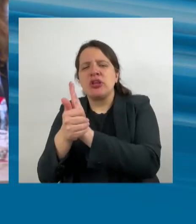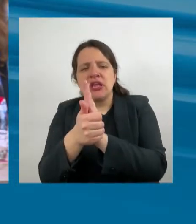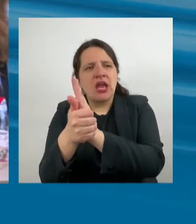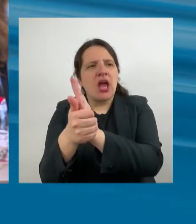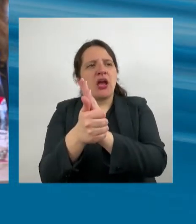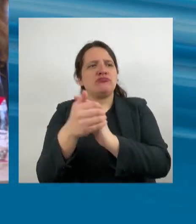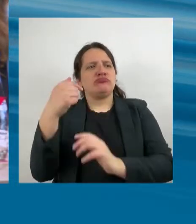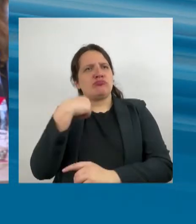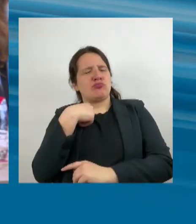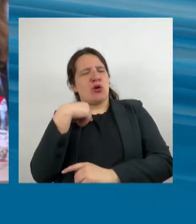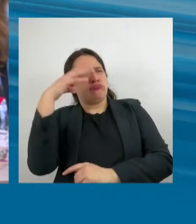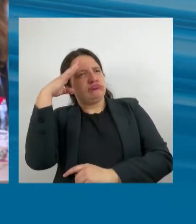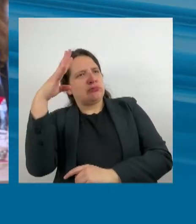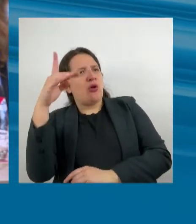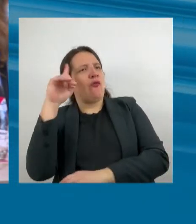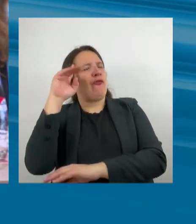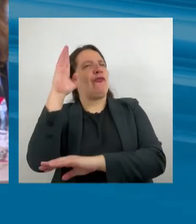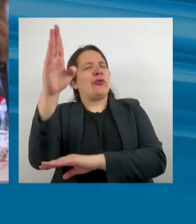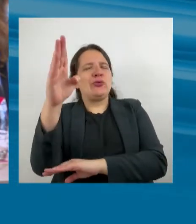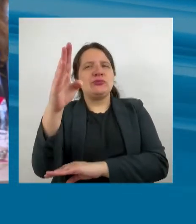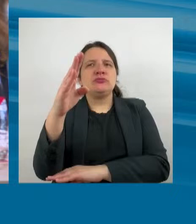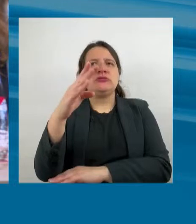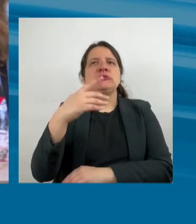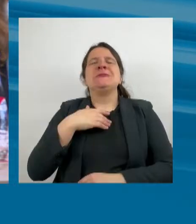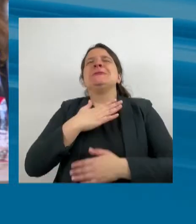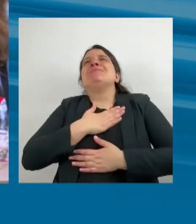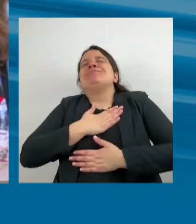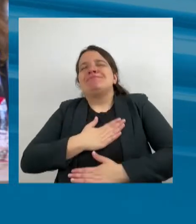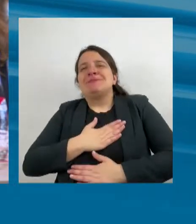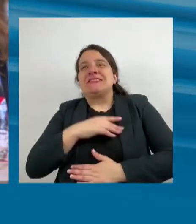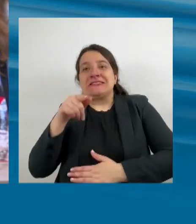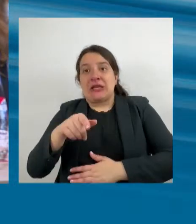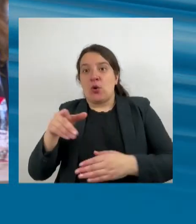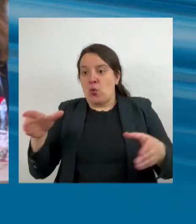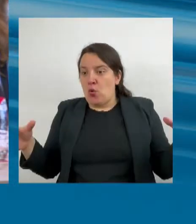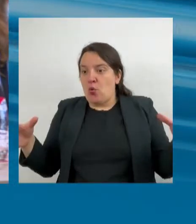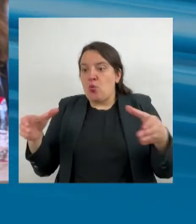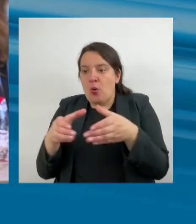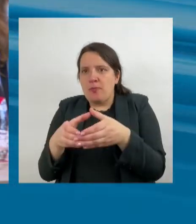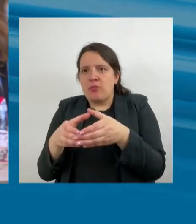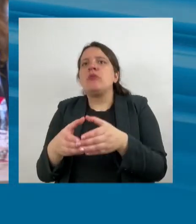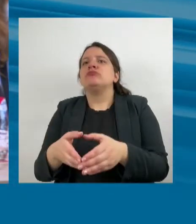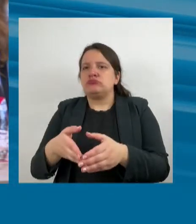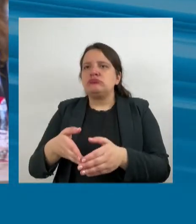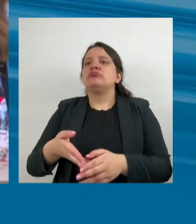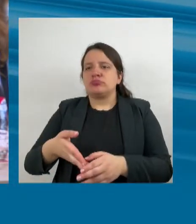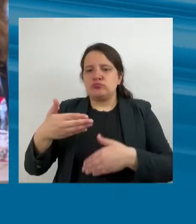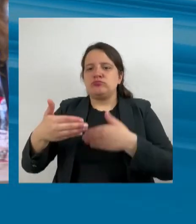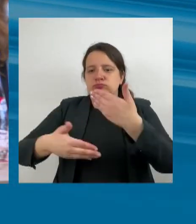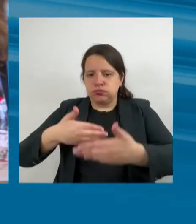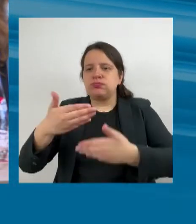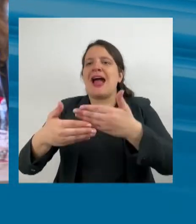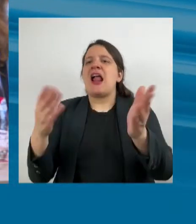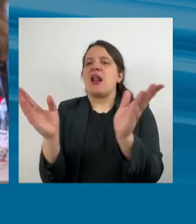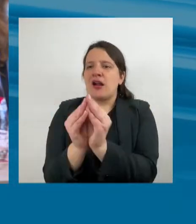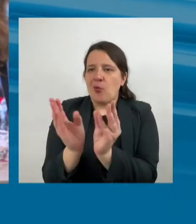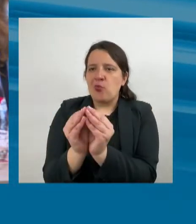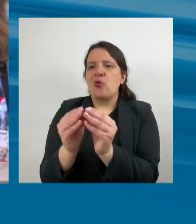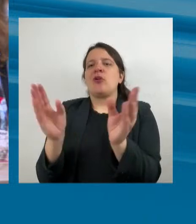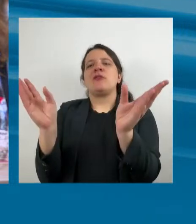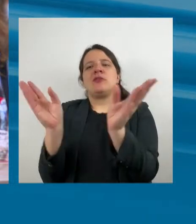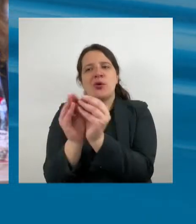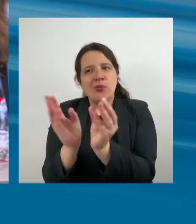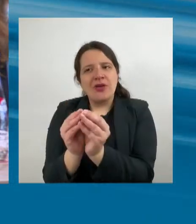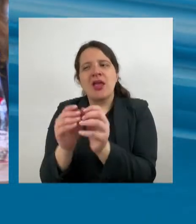my hope that this committee will continue for another 30 years at least, providing a space for ongoing dialogue and address the many